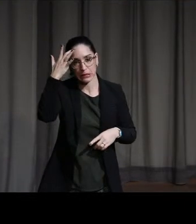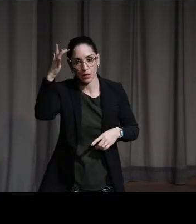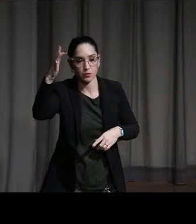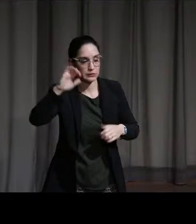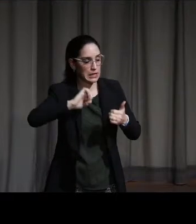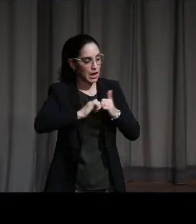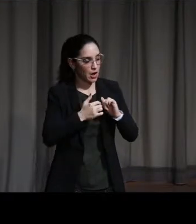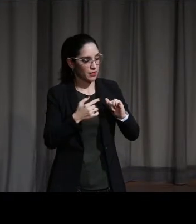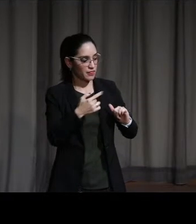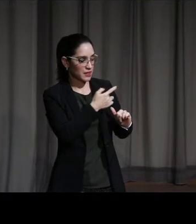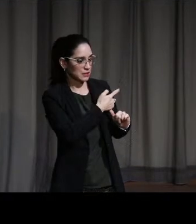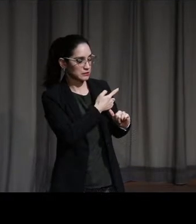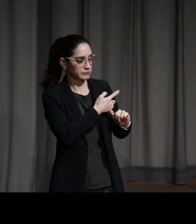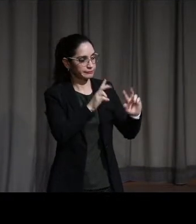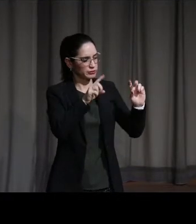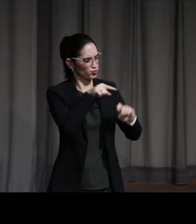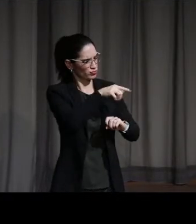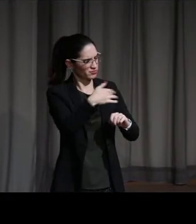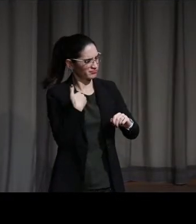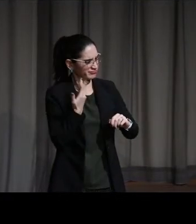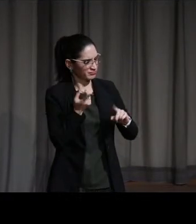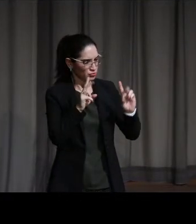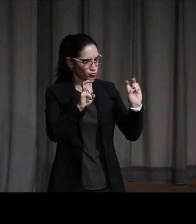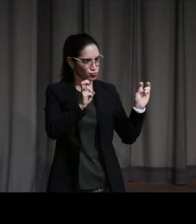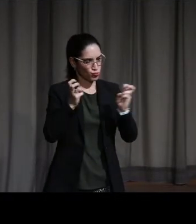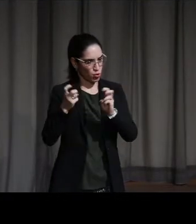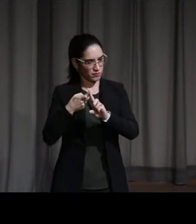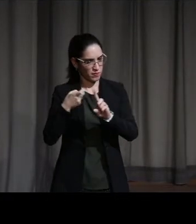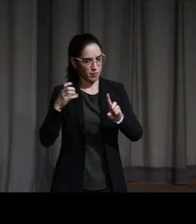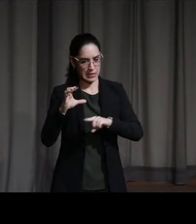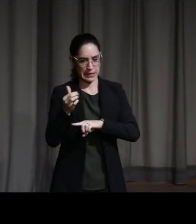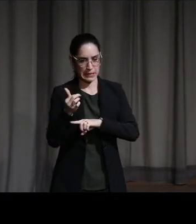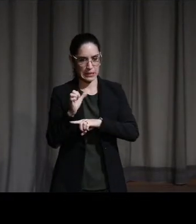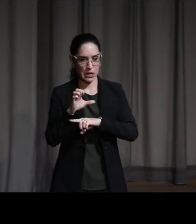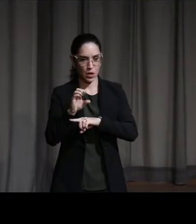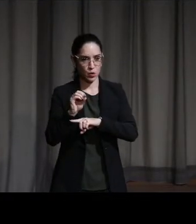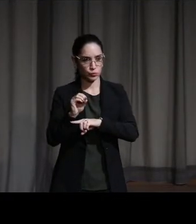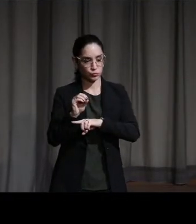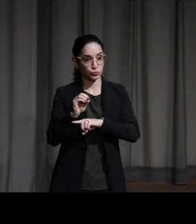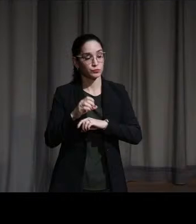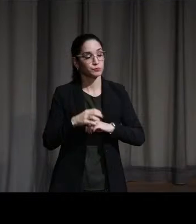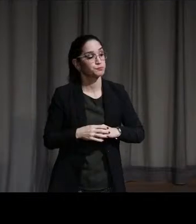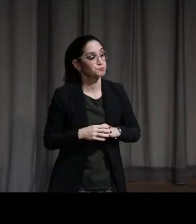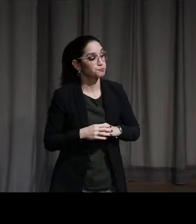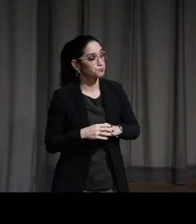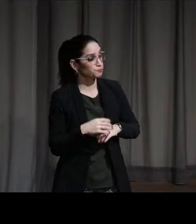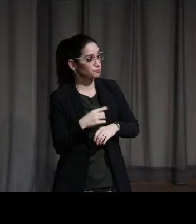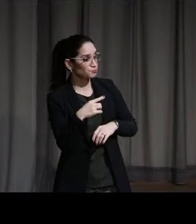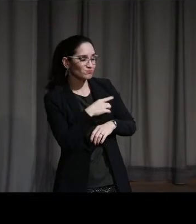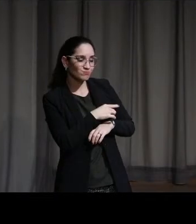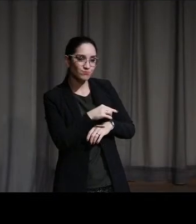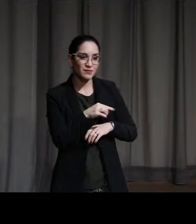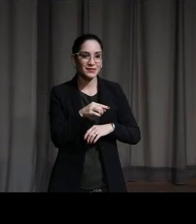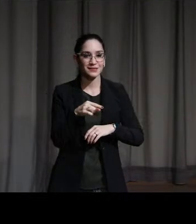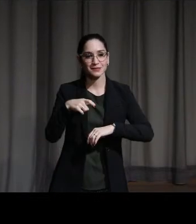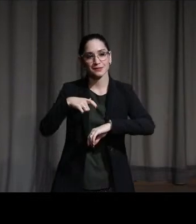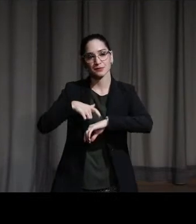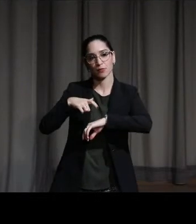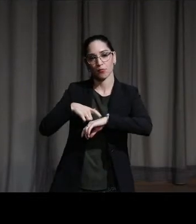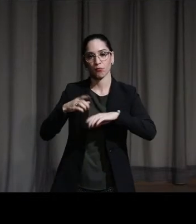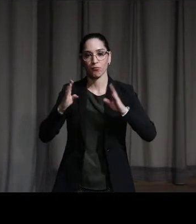have a quote from Carlos Rafael Rodriguez. Yeah, I mean, it is still, the 60s is still a period of relative